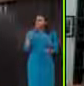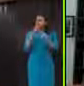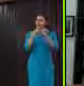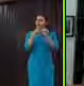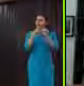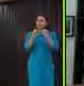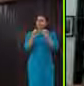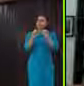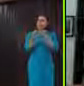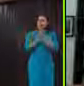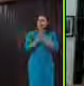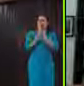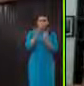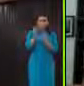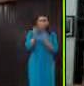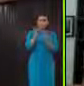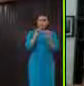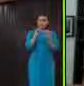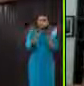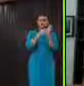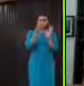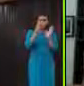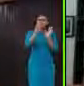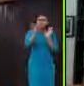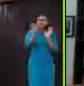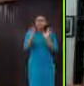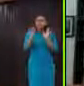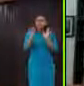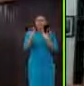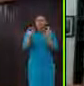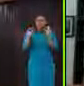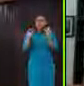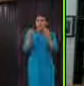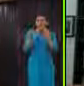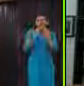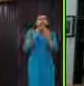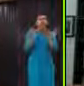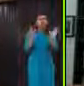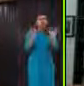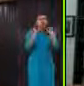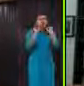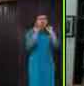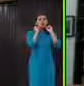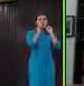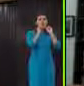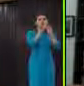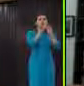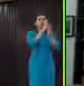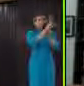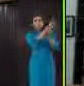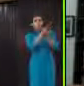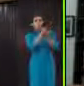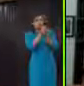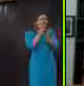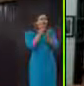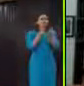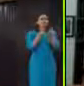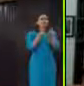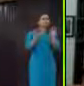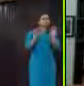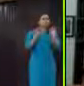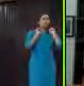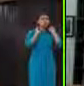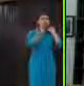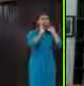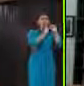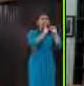agreement here that Article 370 seemed to have become nobody's child. It had been hollowed out and it was really